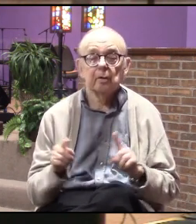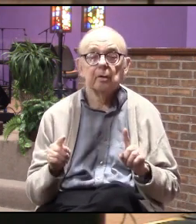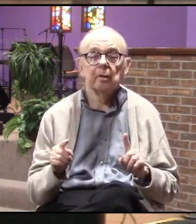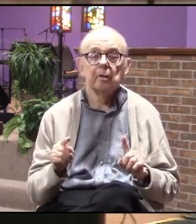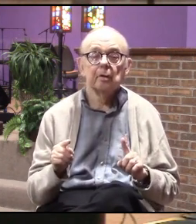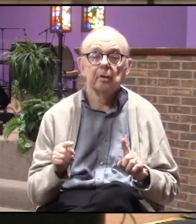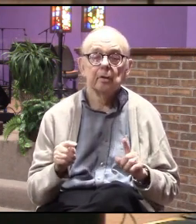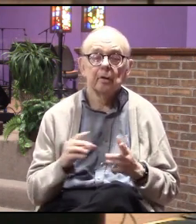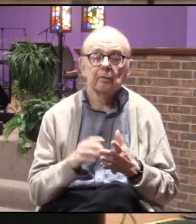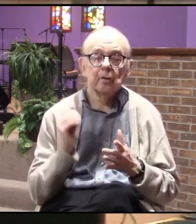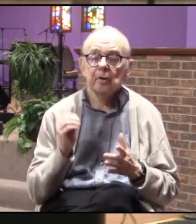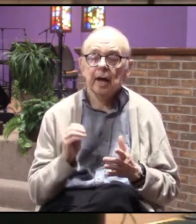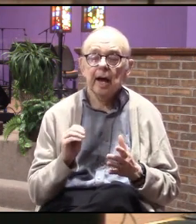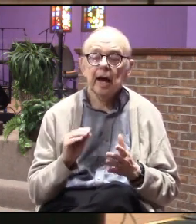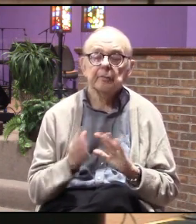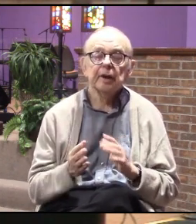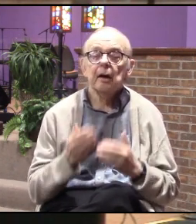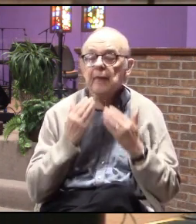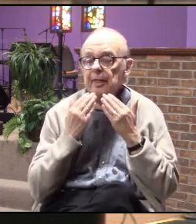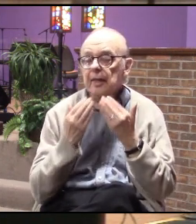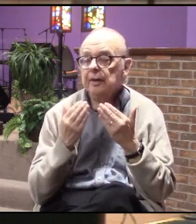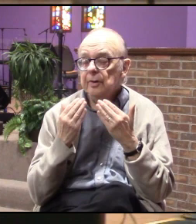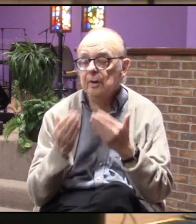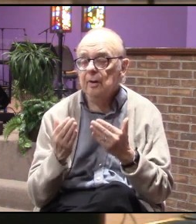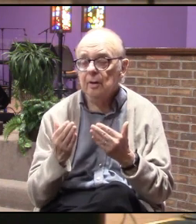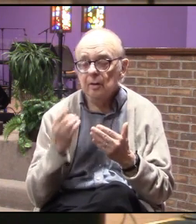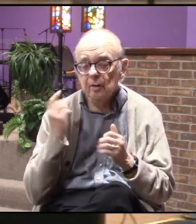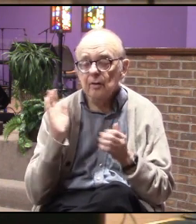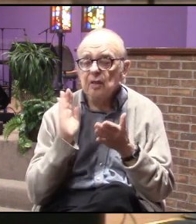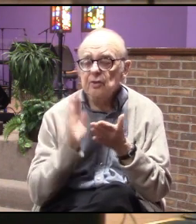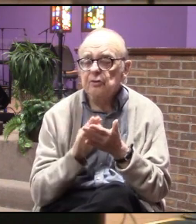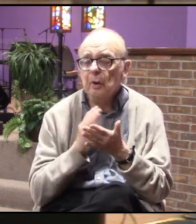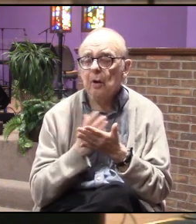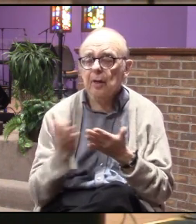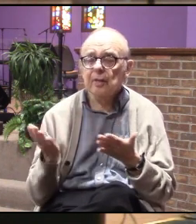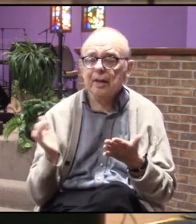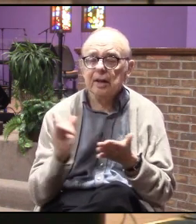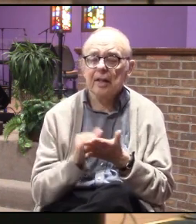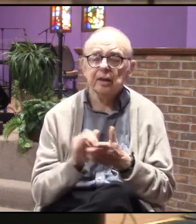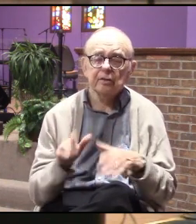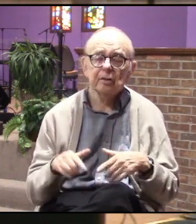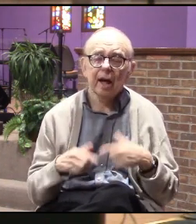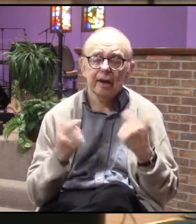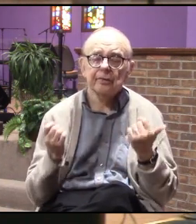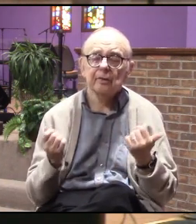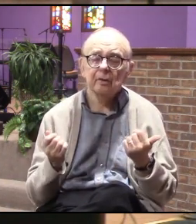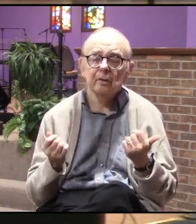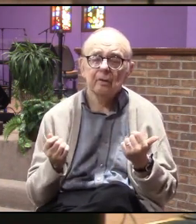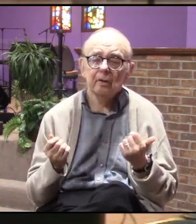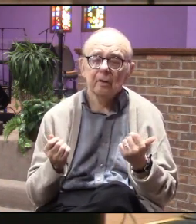But if you learn how to be thankful for even the little things in life,